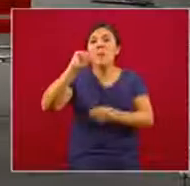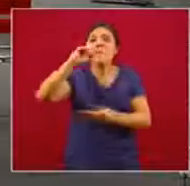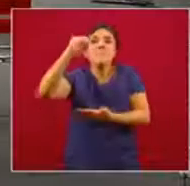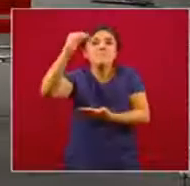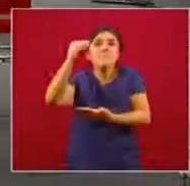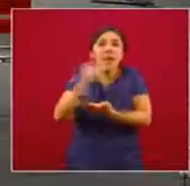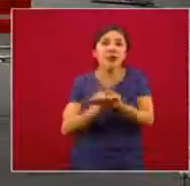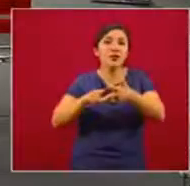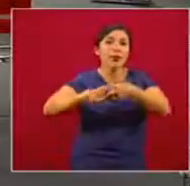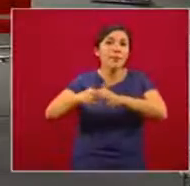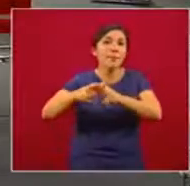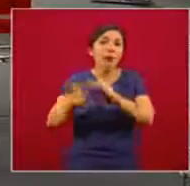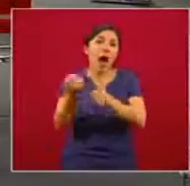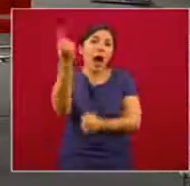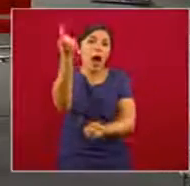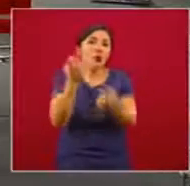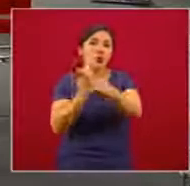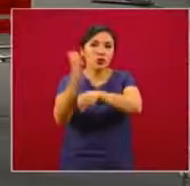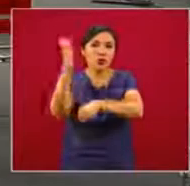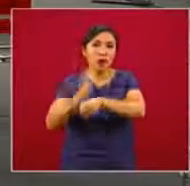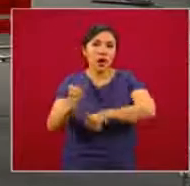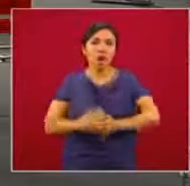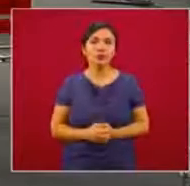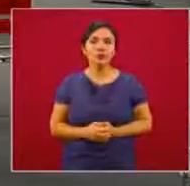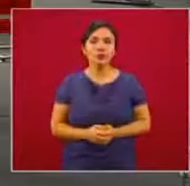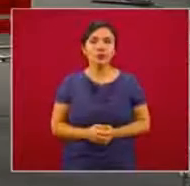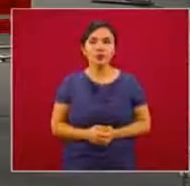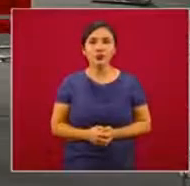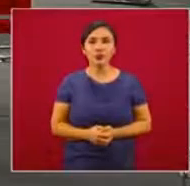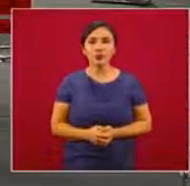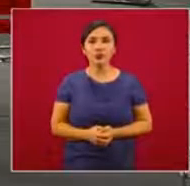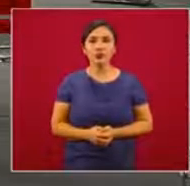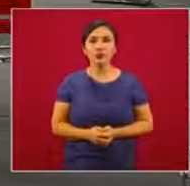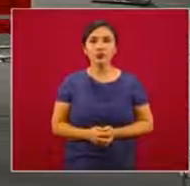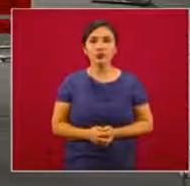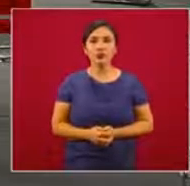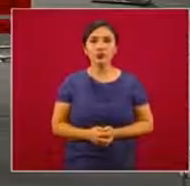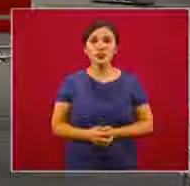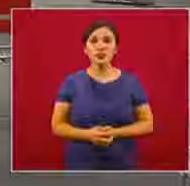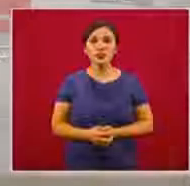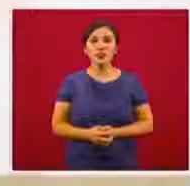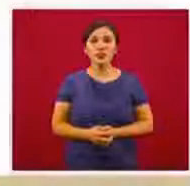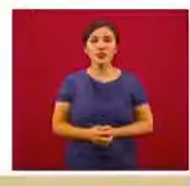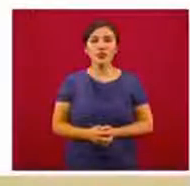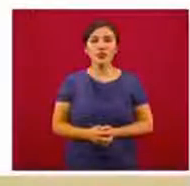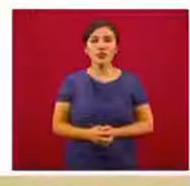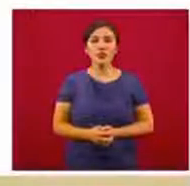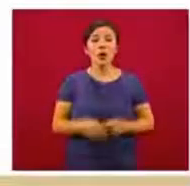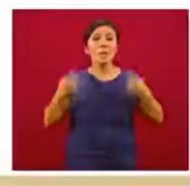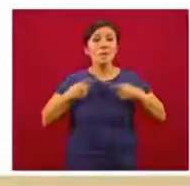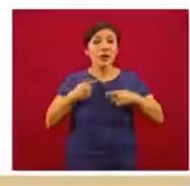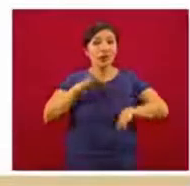greater, and that's how the epidemic is diminishing in these states.